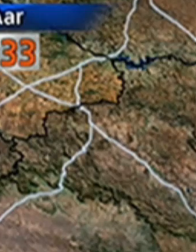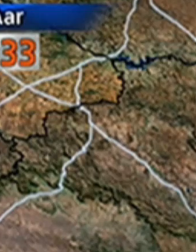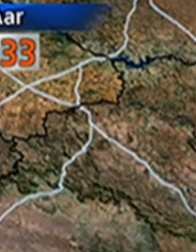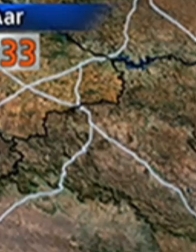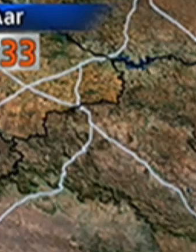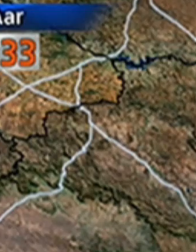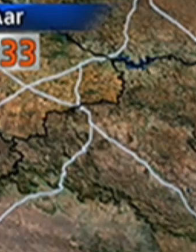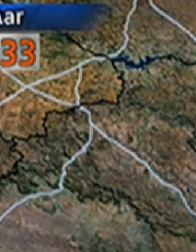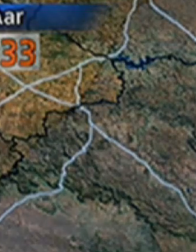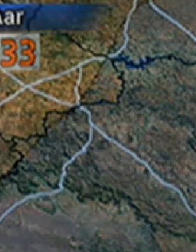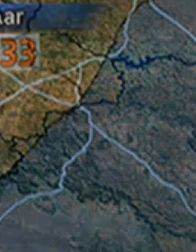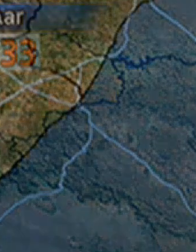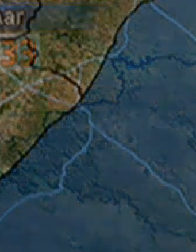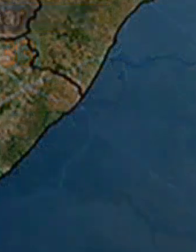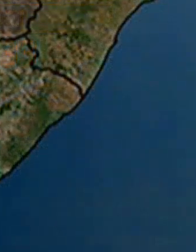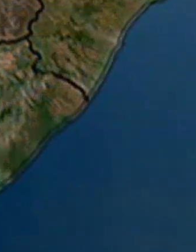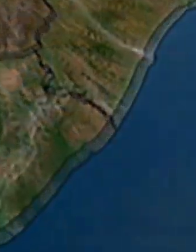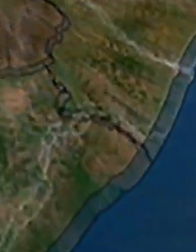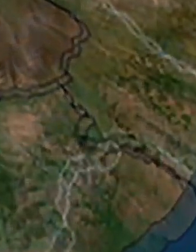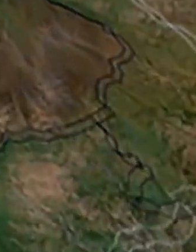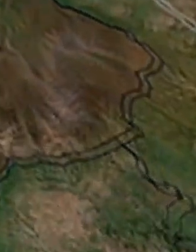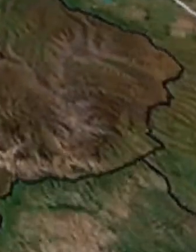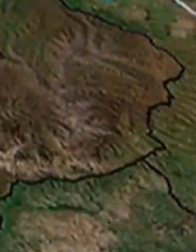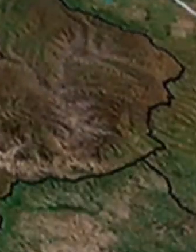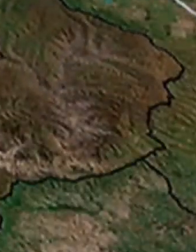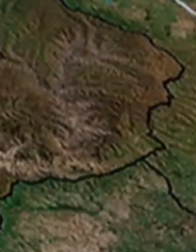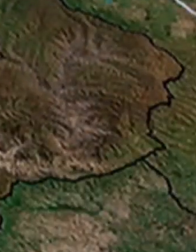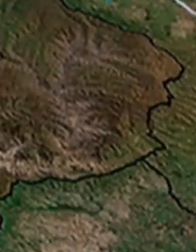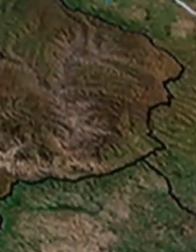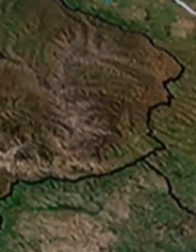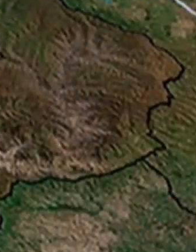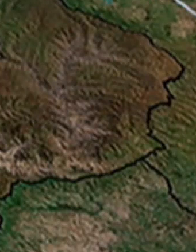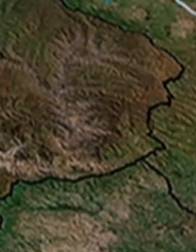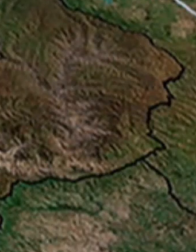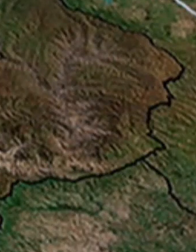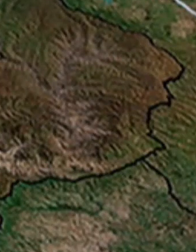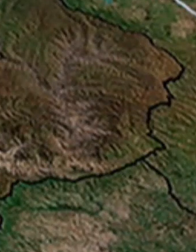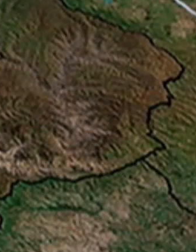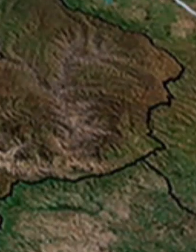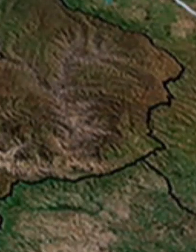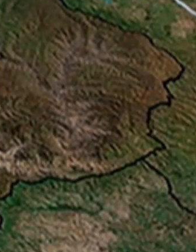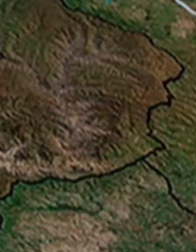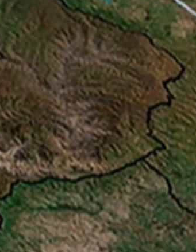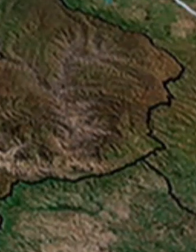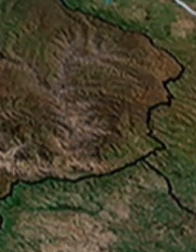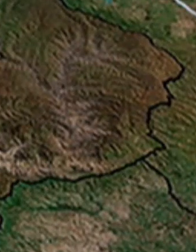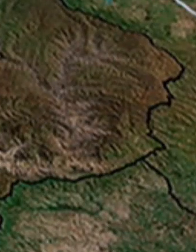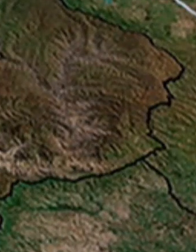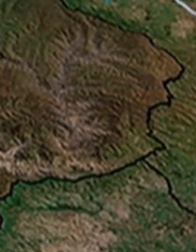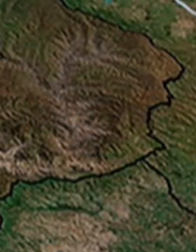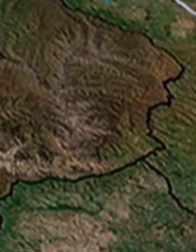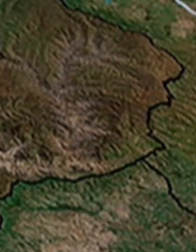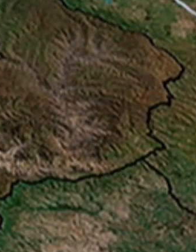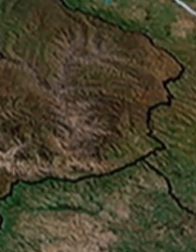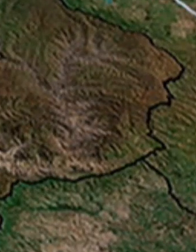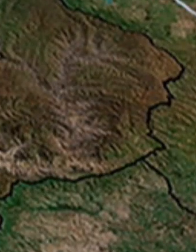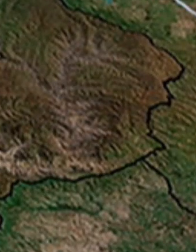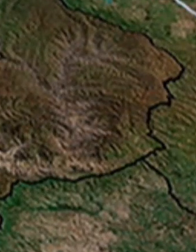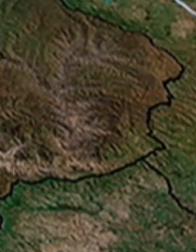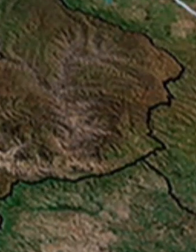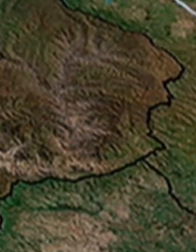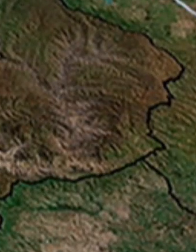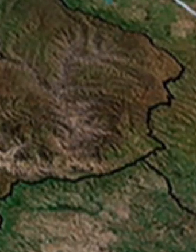go tsena bjalo ka bo Kimberley masometharo tlhano ka dikarolong tseo wena le go ka Freestata ga botsena fela ka dikarolong tse le laetša phisho ntšhi ka bo Bothaville masometharo